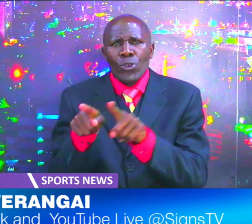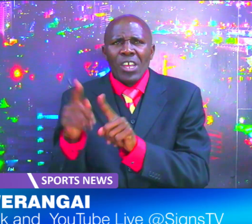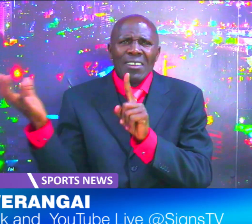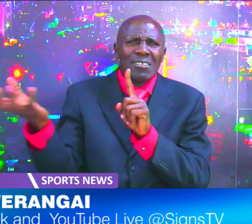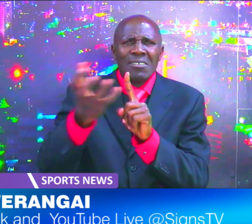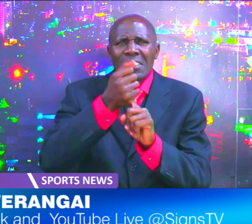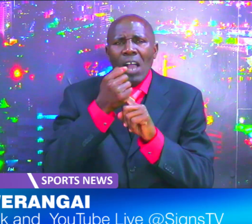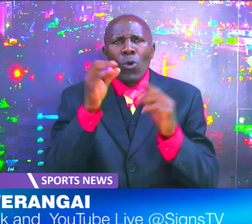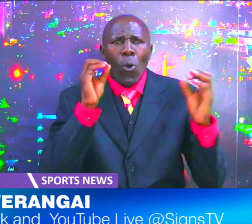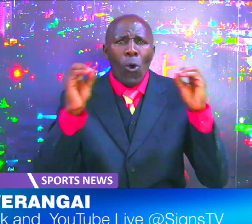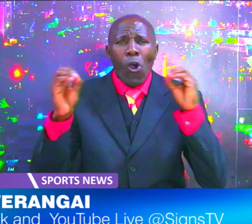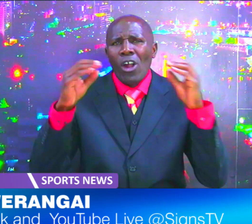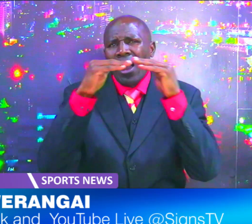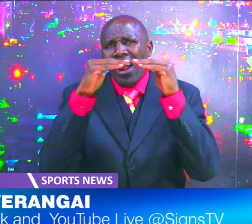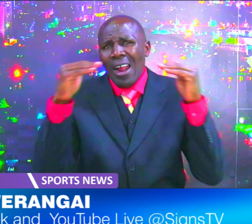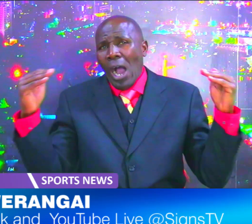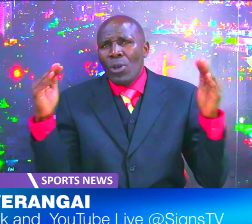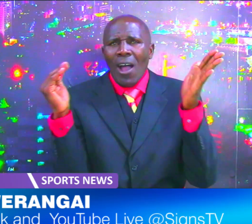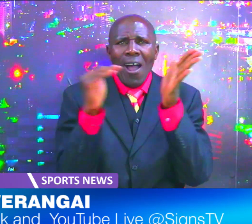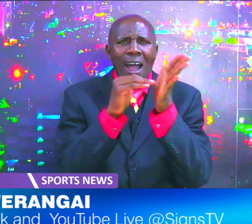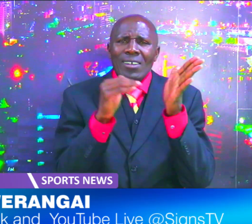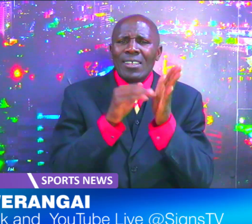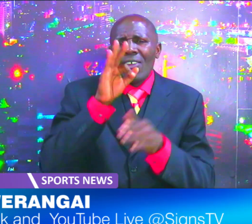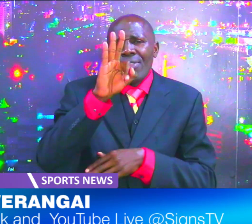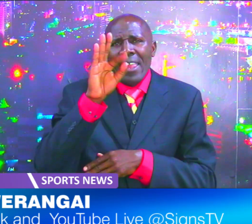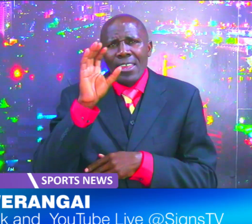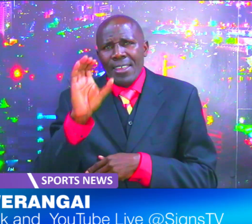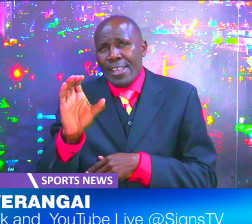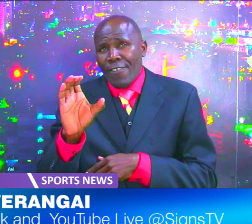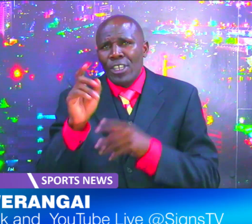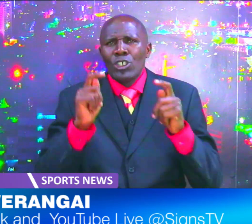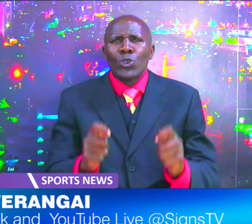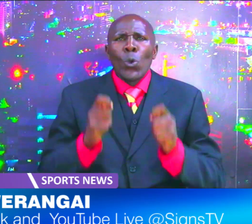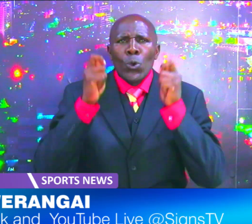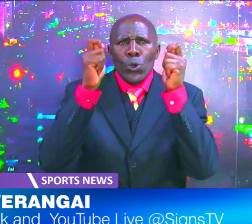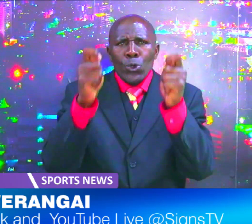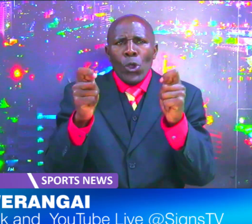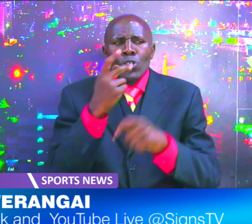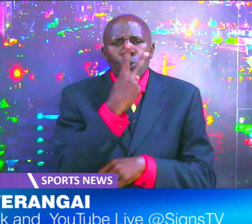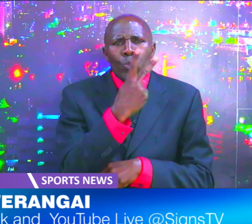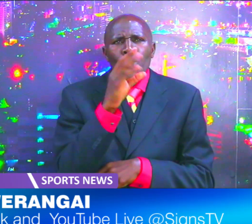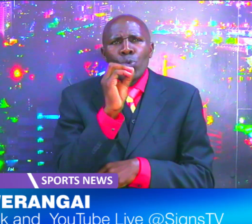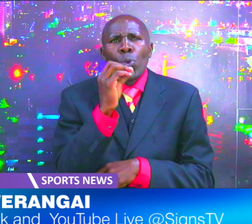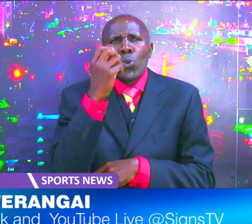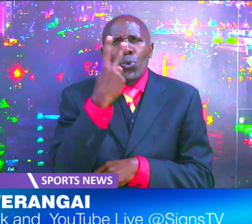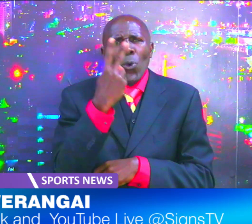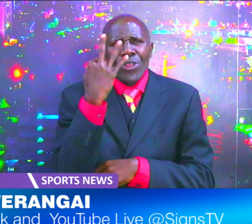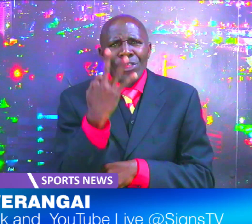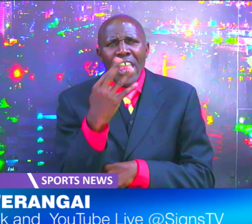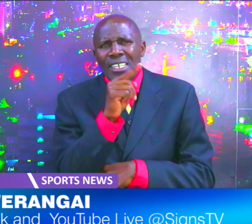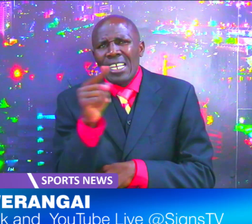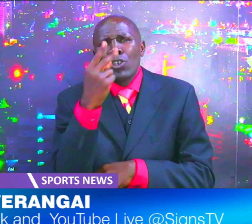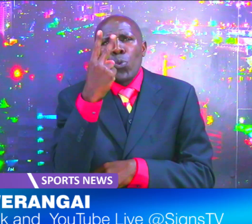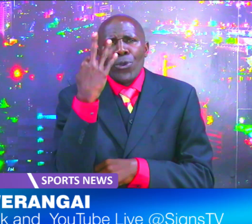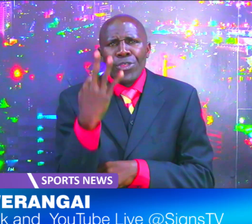as they settled for a 0-0 draw against FC Talanta in their 2023